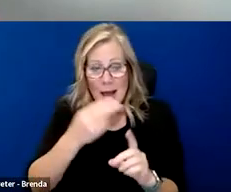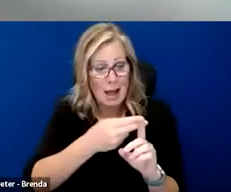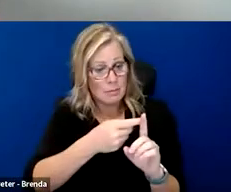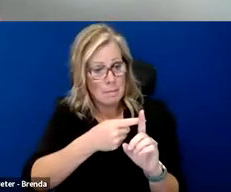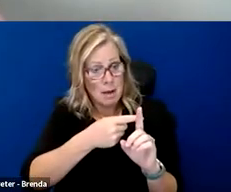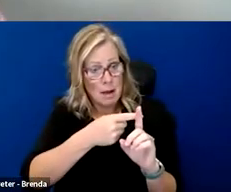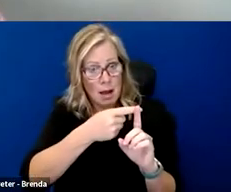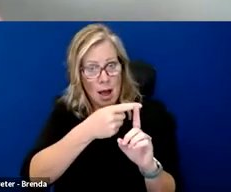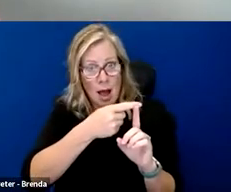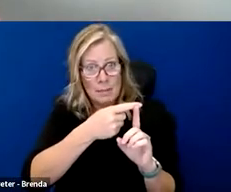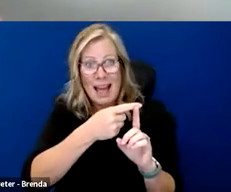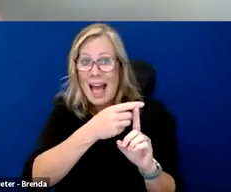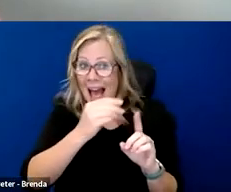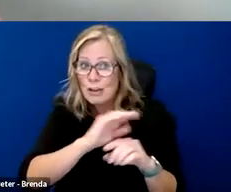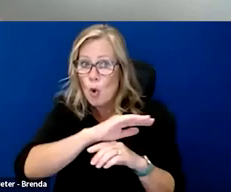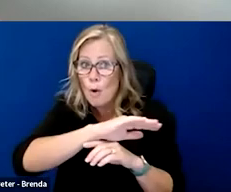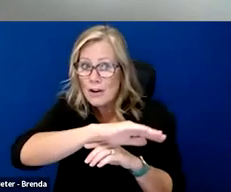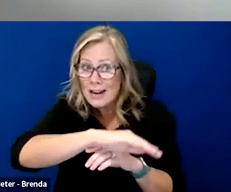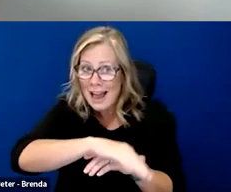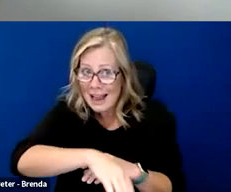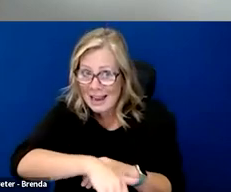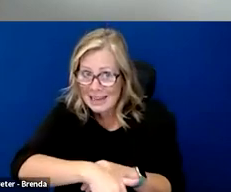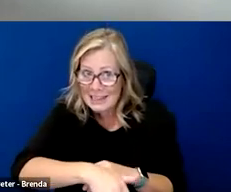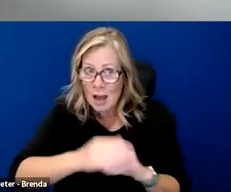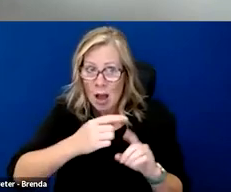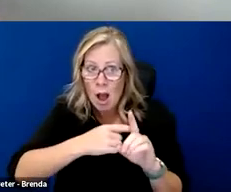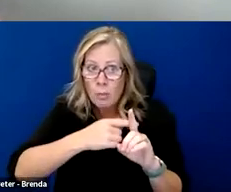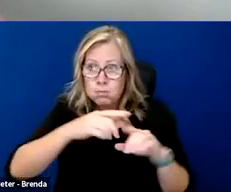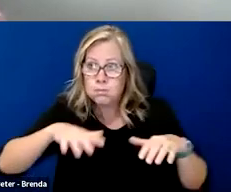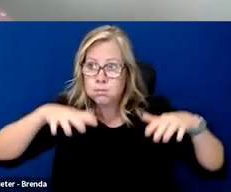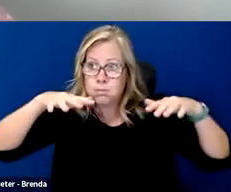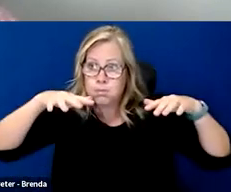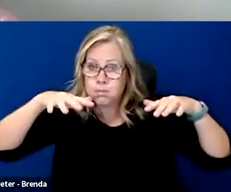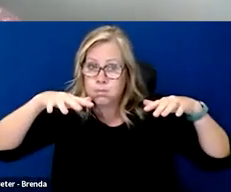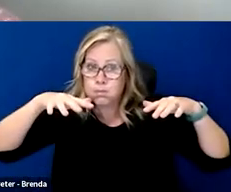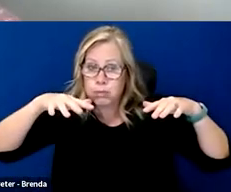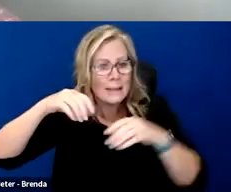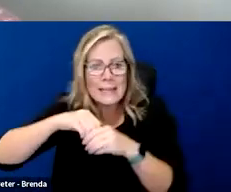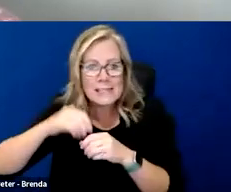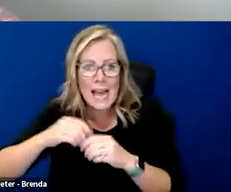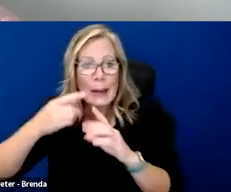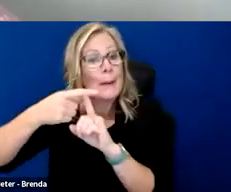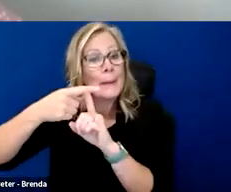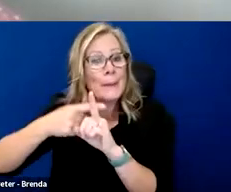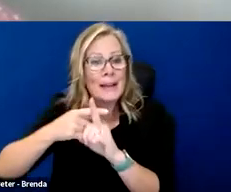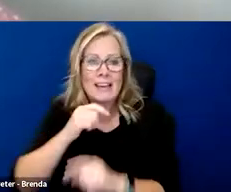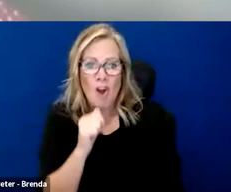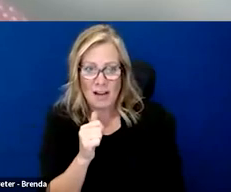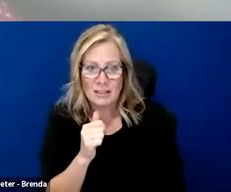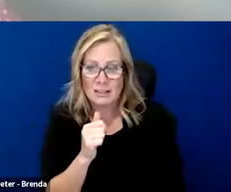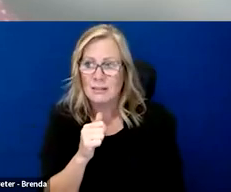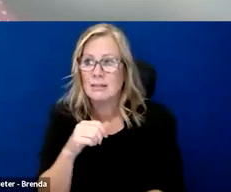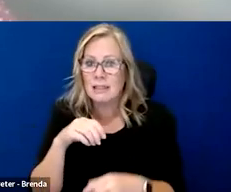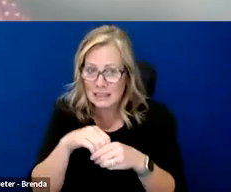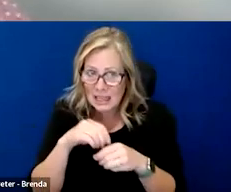but overnight, the usual cooling off of the home spaces just did not occur. And we saw indoor home spaces becoming warmer day after